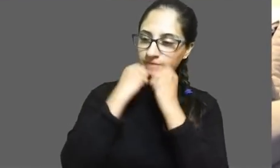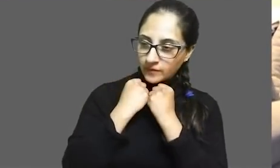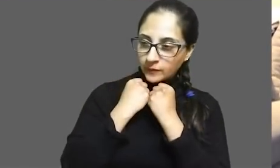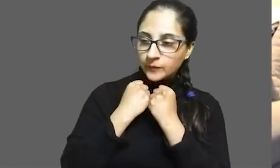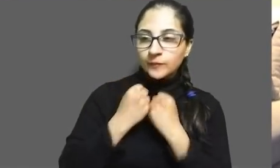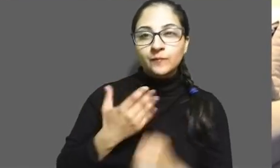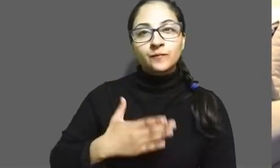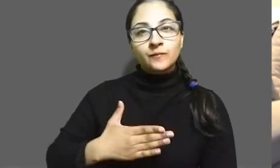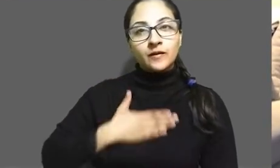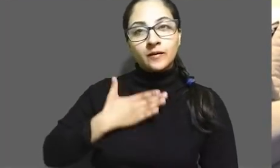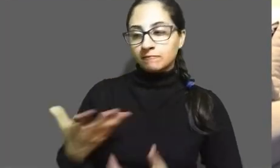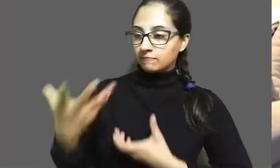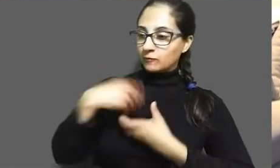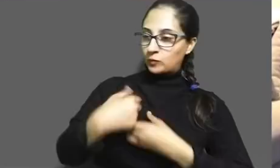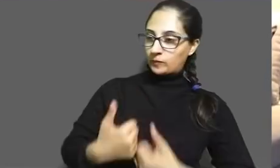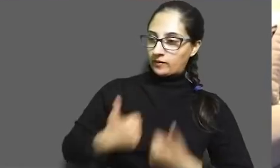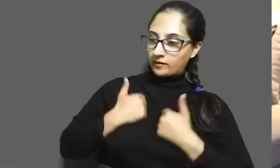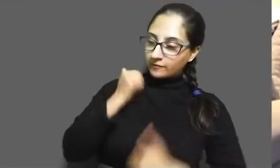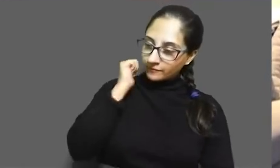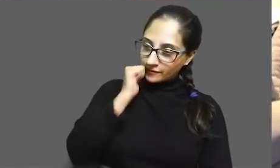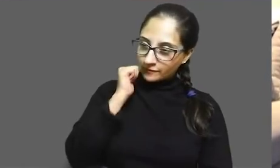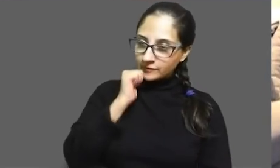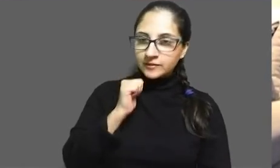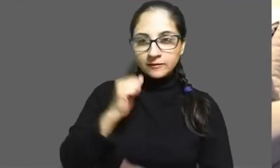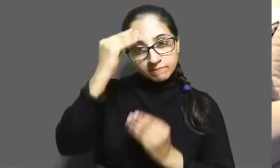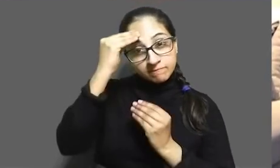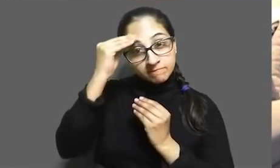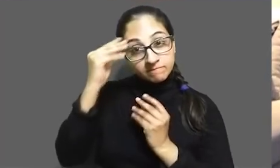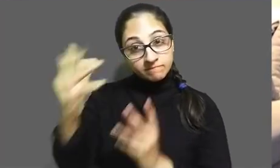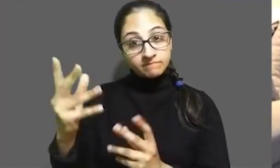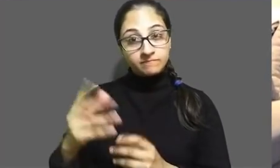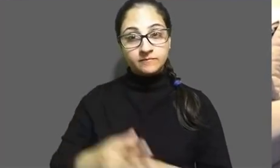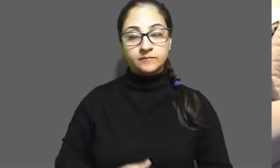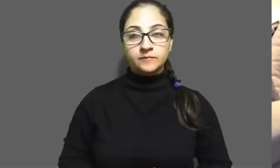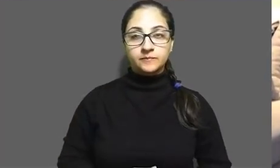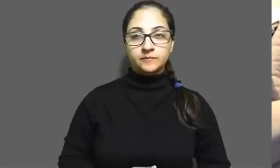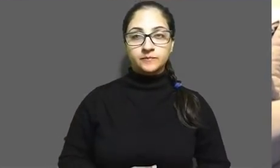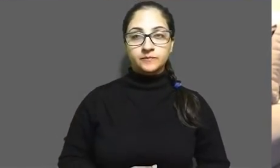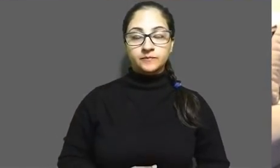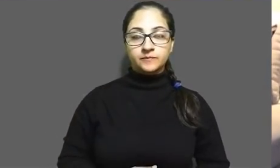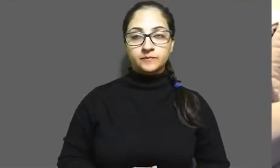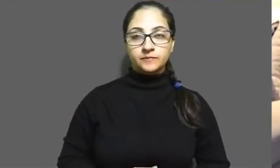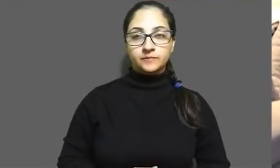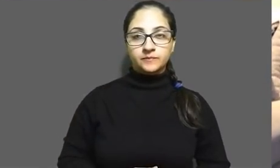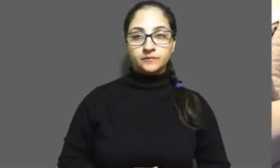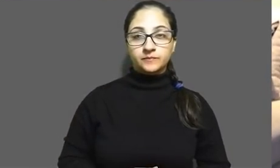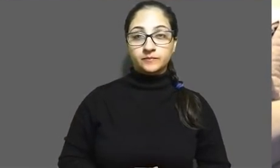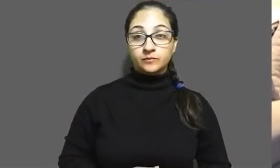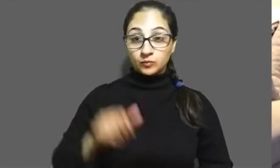your love, your joy, your gratitude to your loved ones.